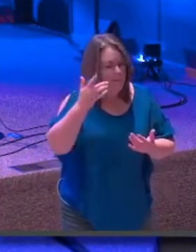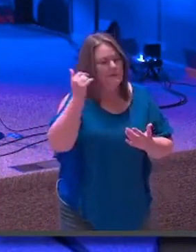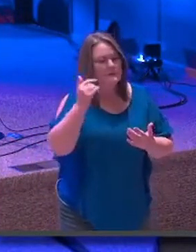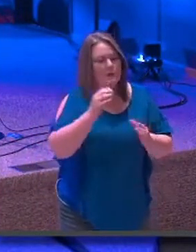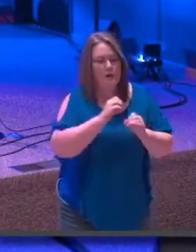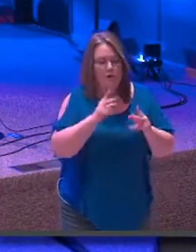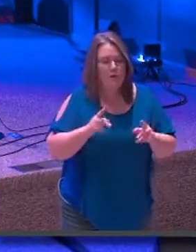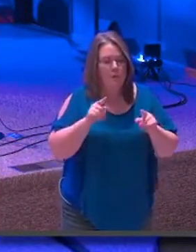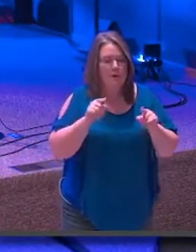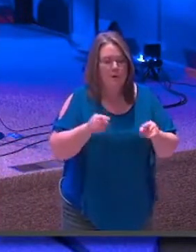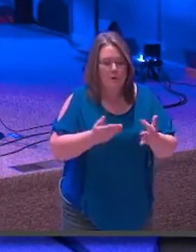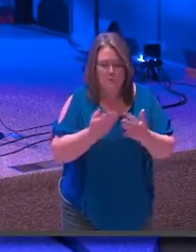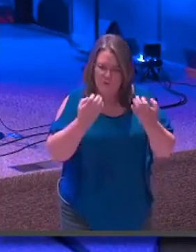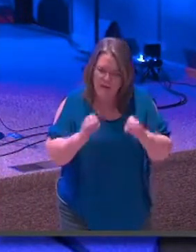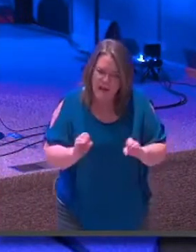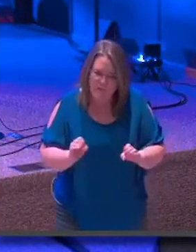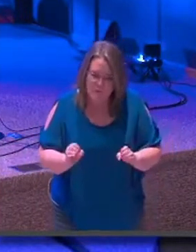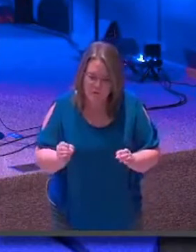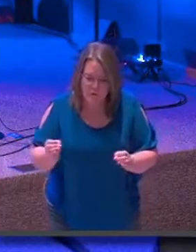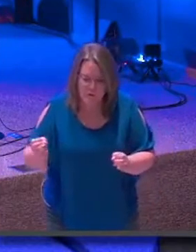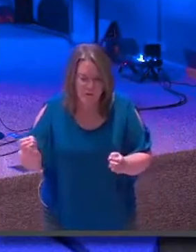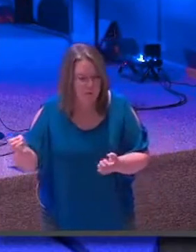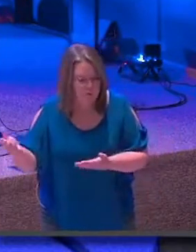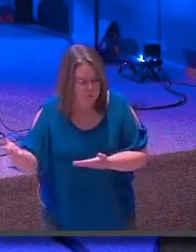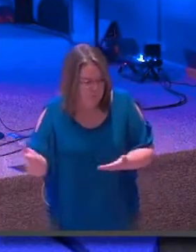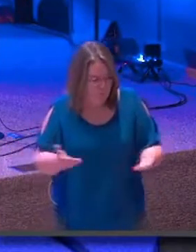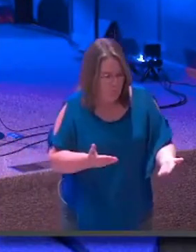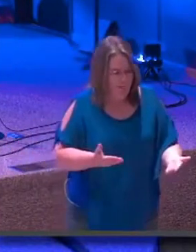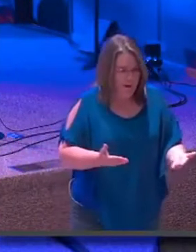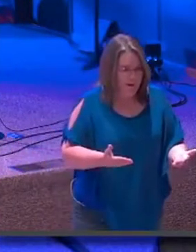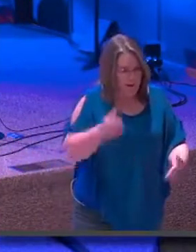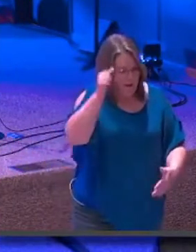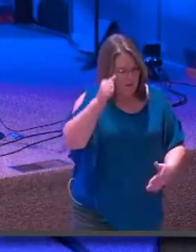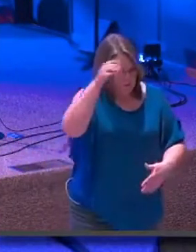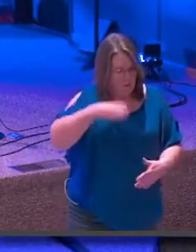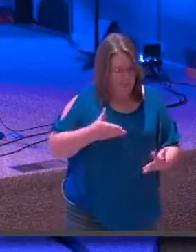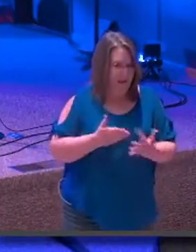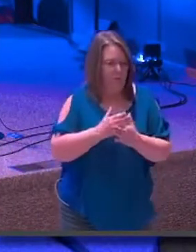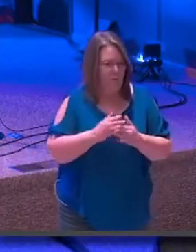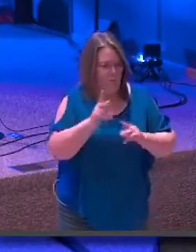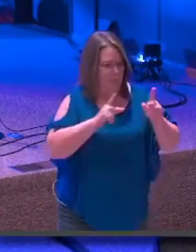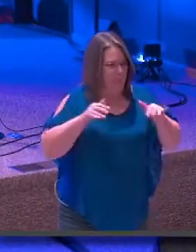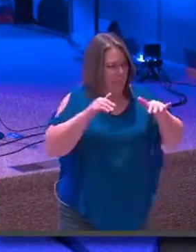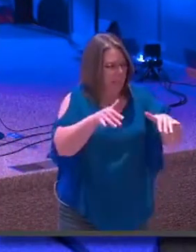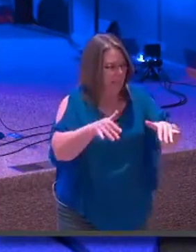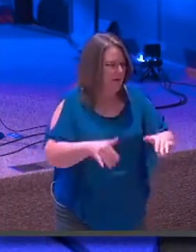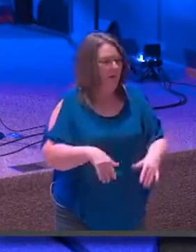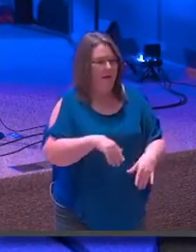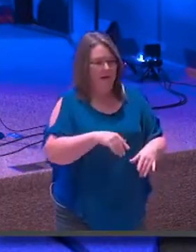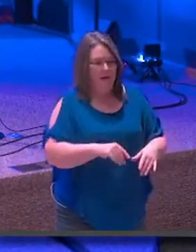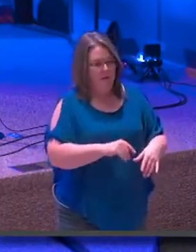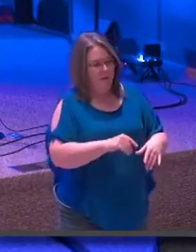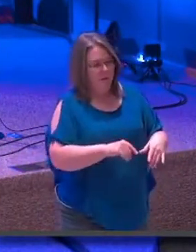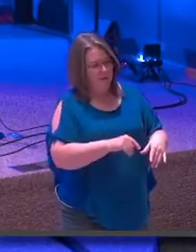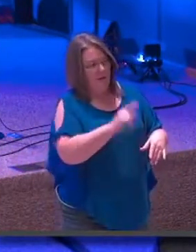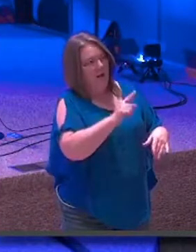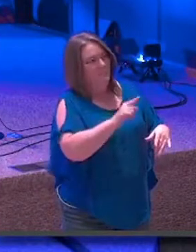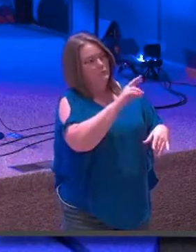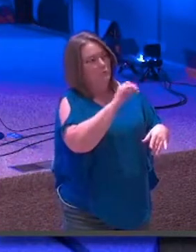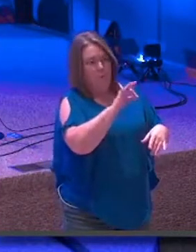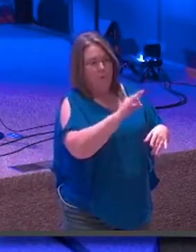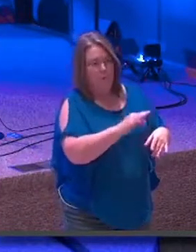effort to haul a grown man through a crowd up some stairs. That's how they got to the roof and the